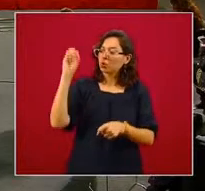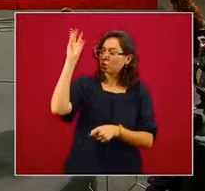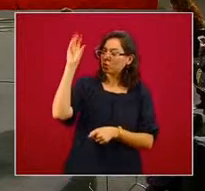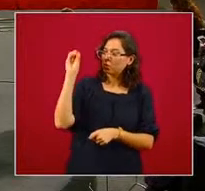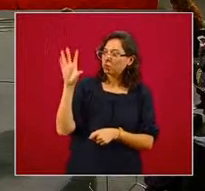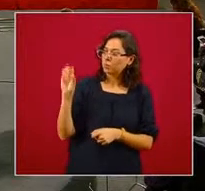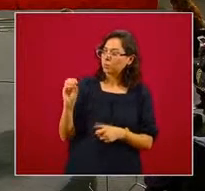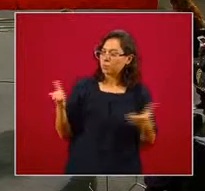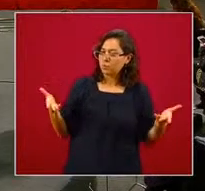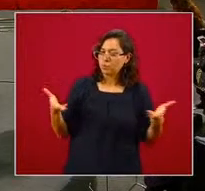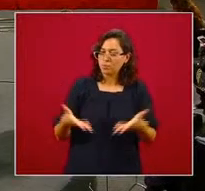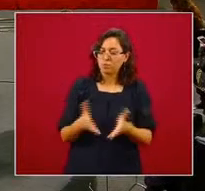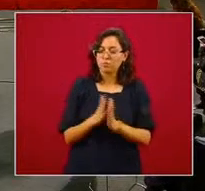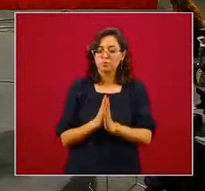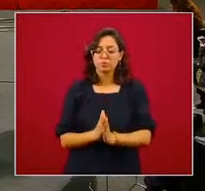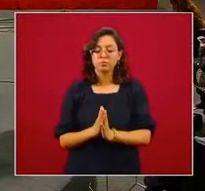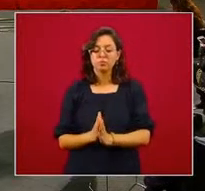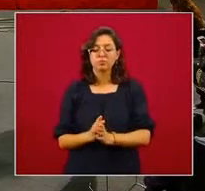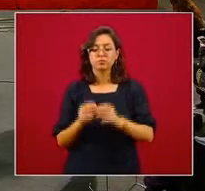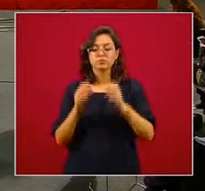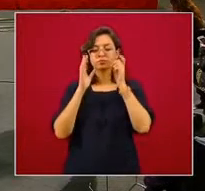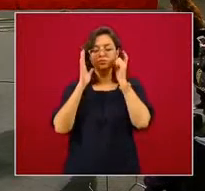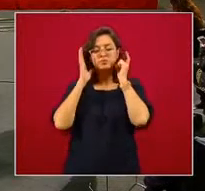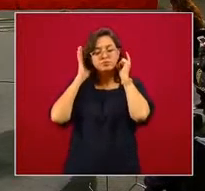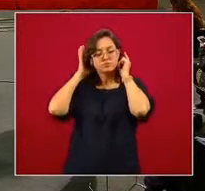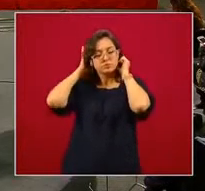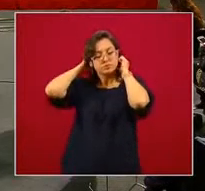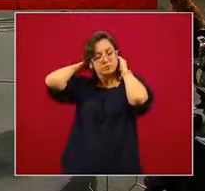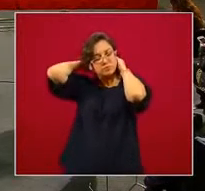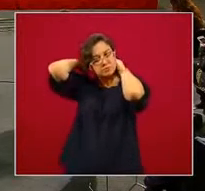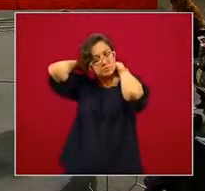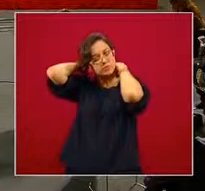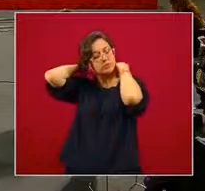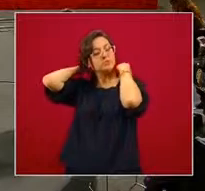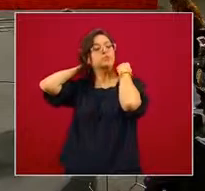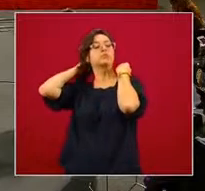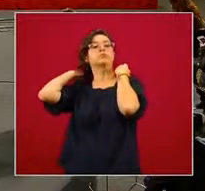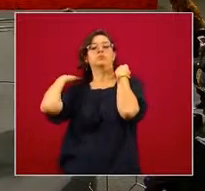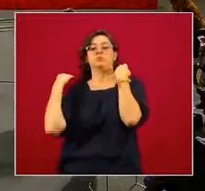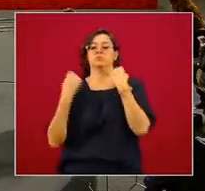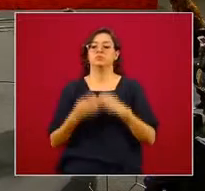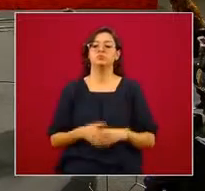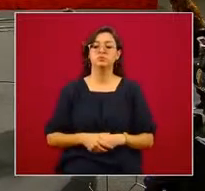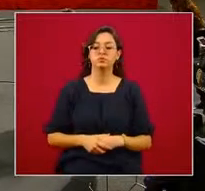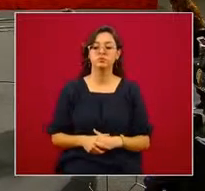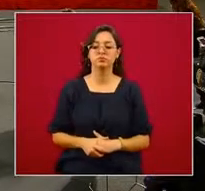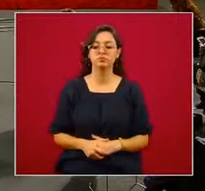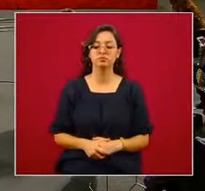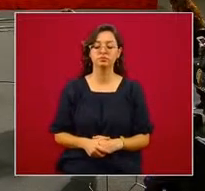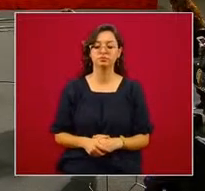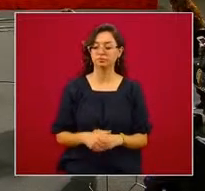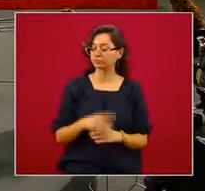make your presentation about the epidemiological stoplight, please?